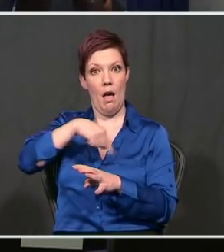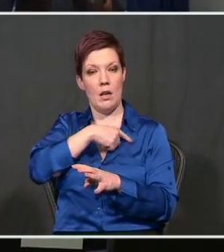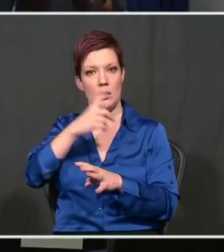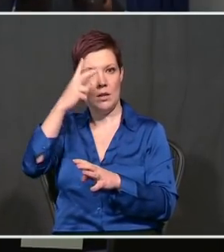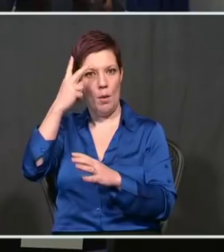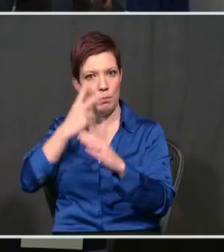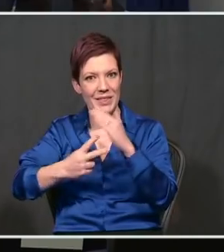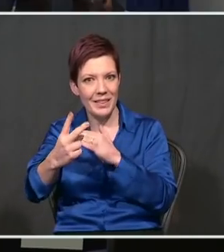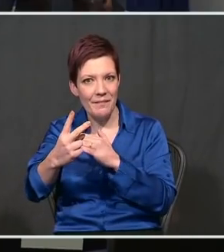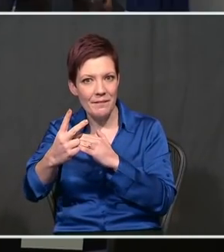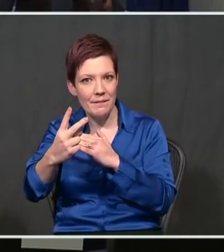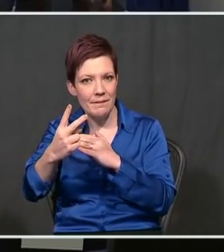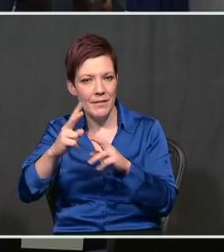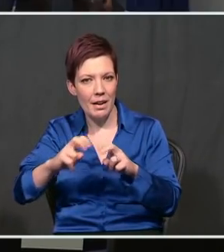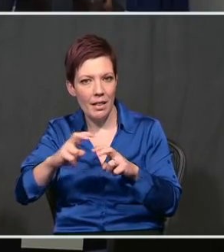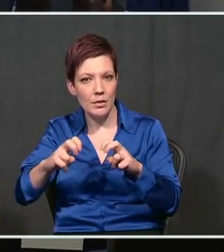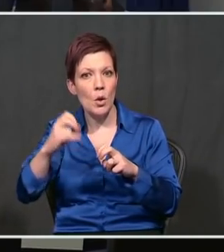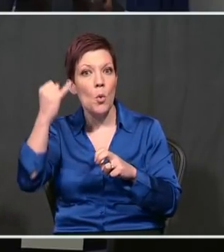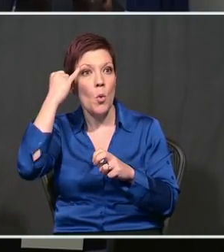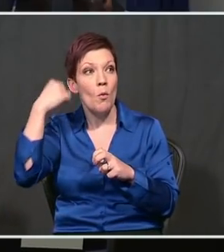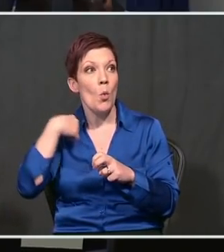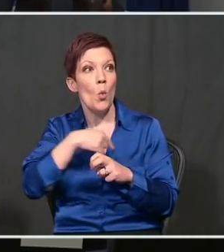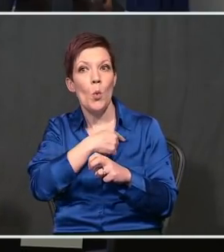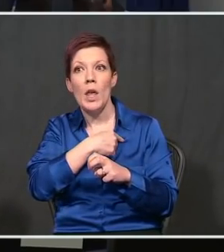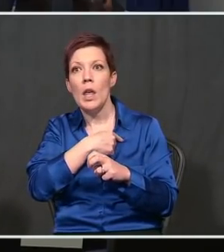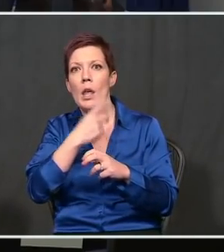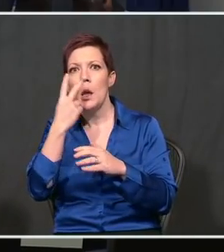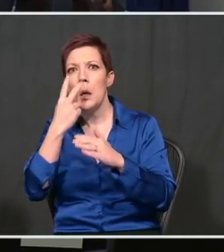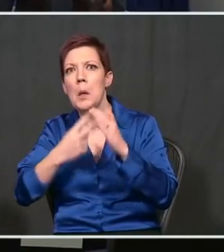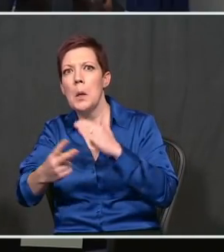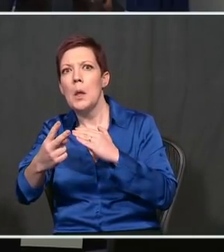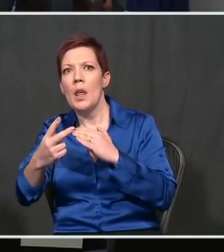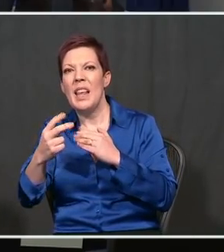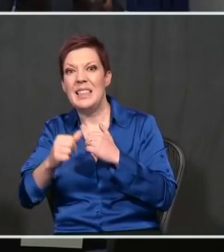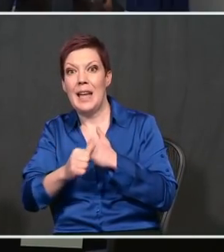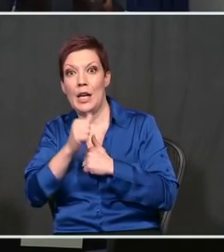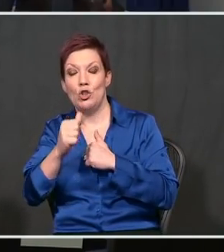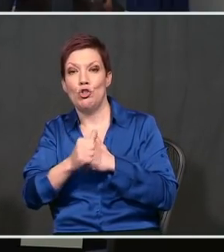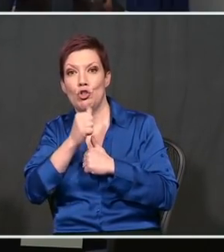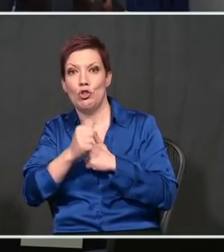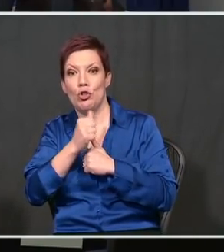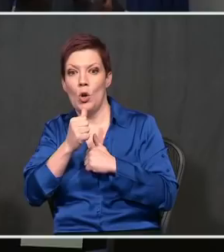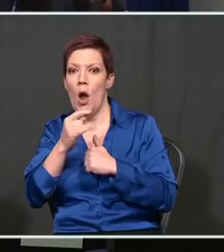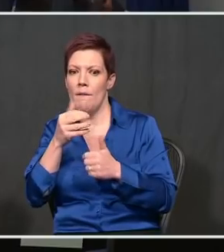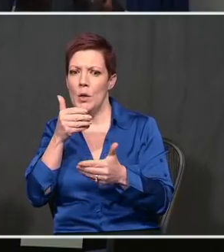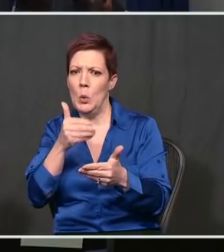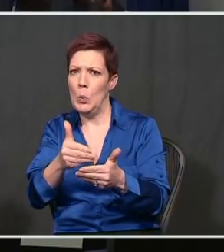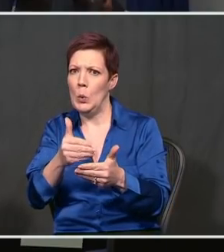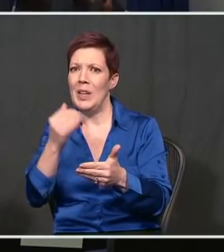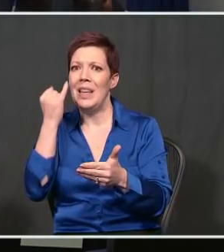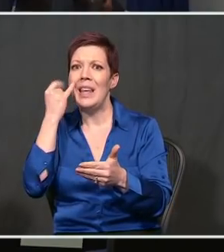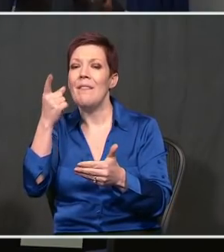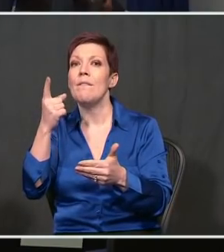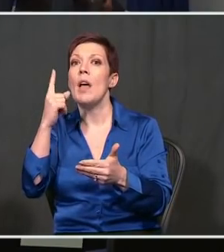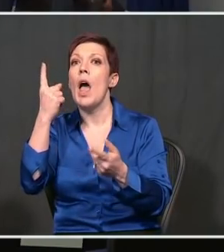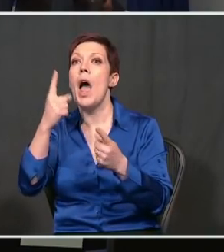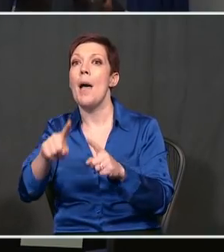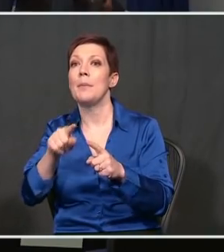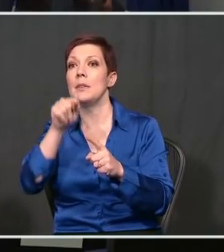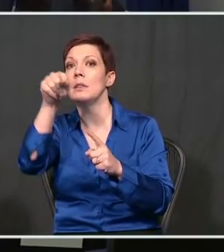package is in danger of failing, they can jump into action and intercede before a failure